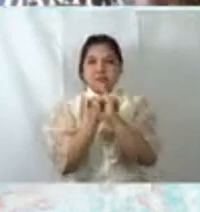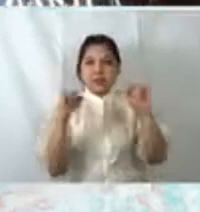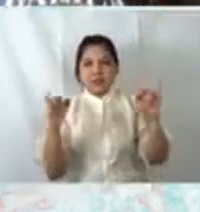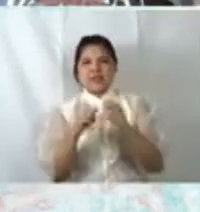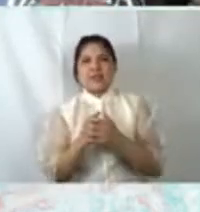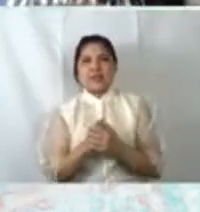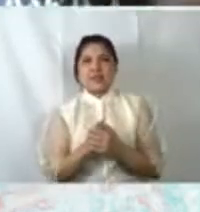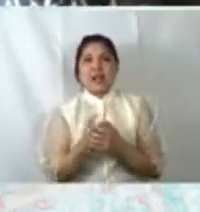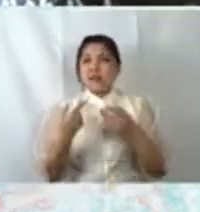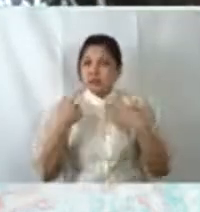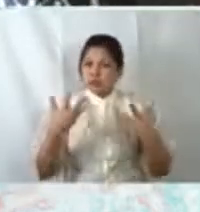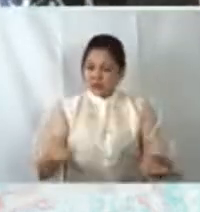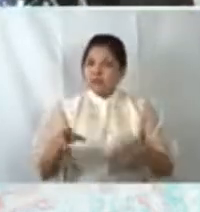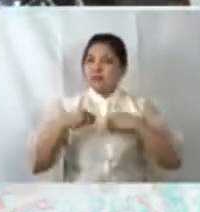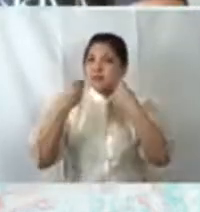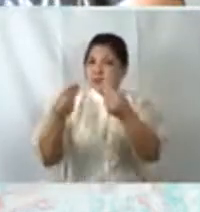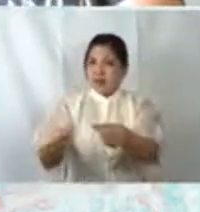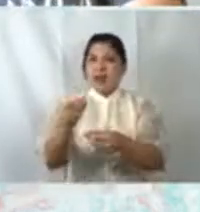already granted to us in